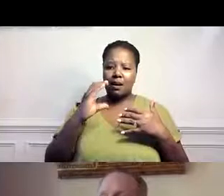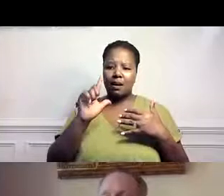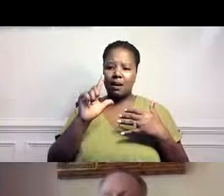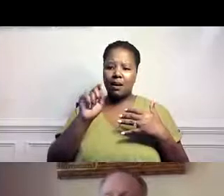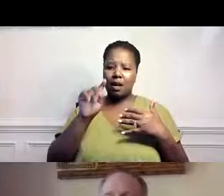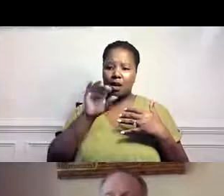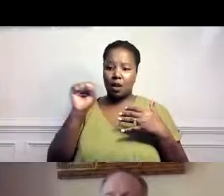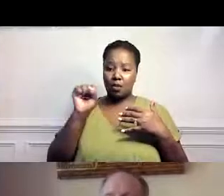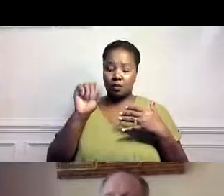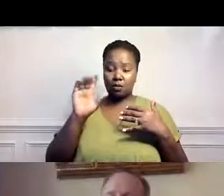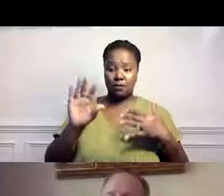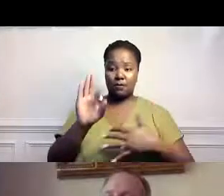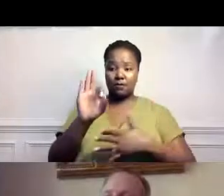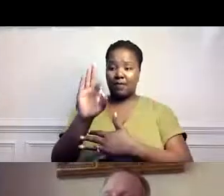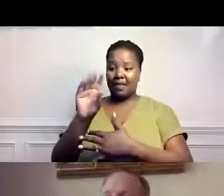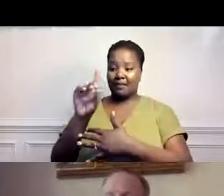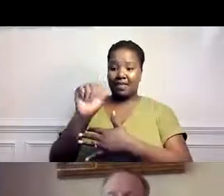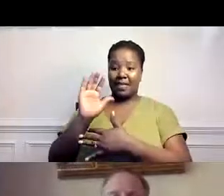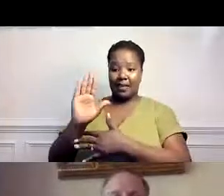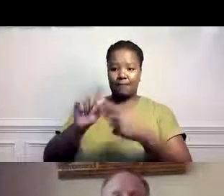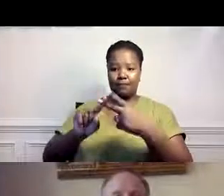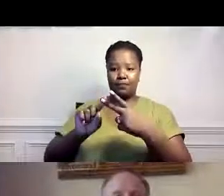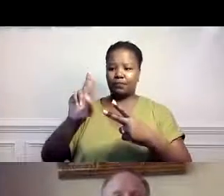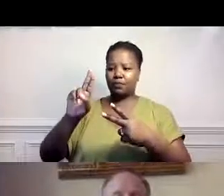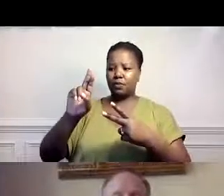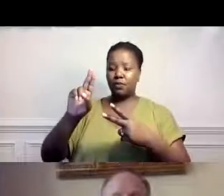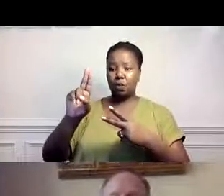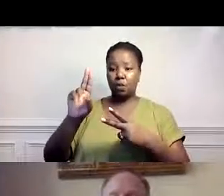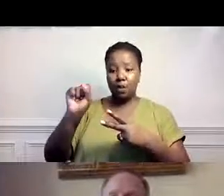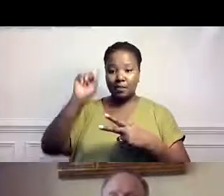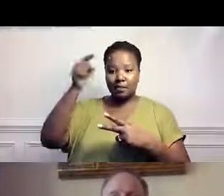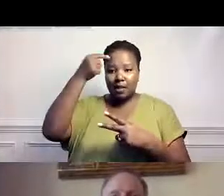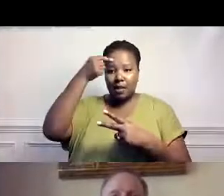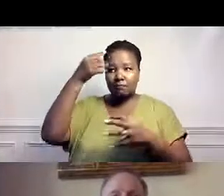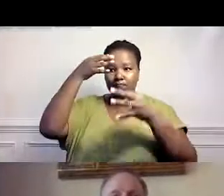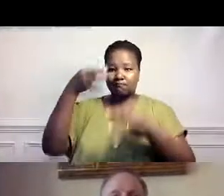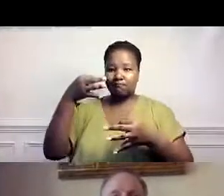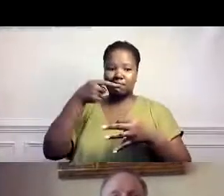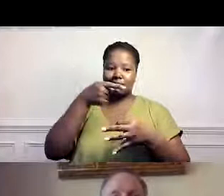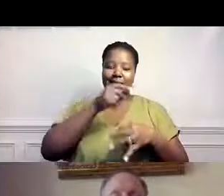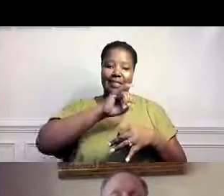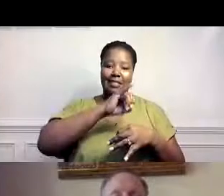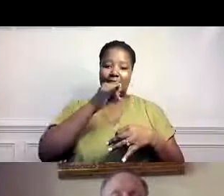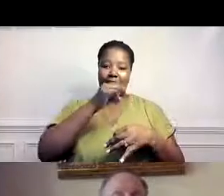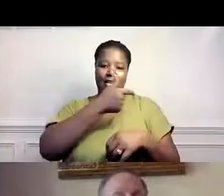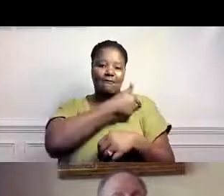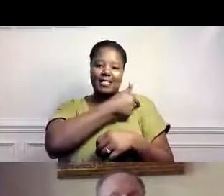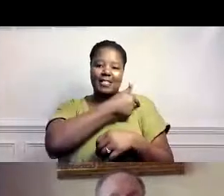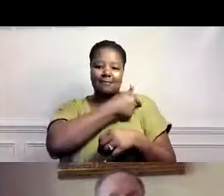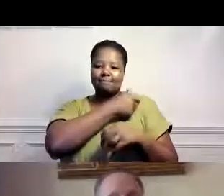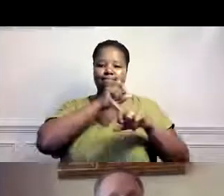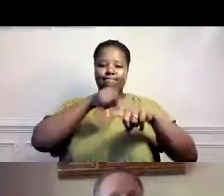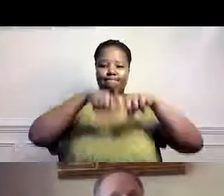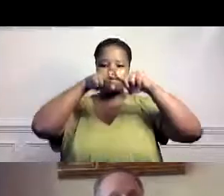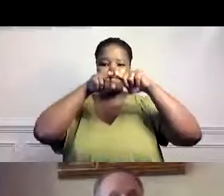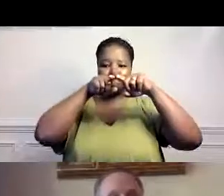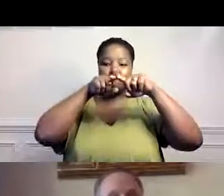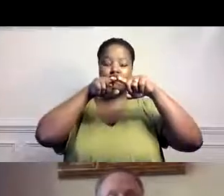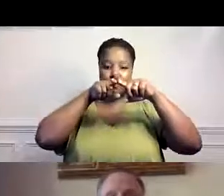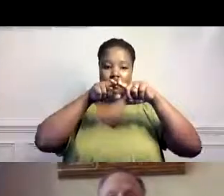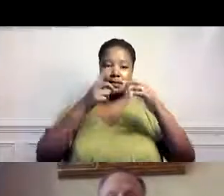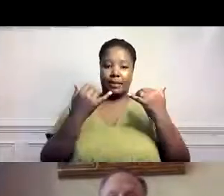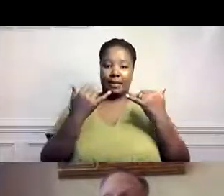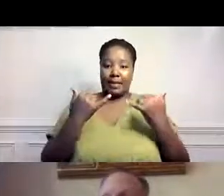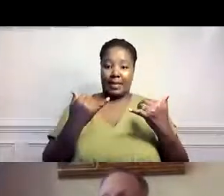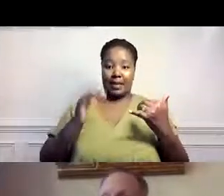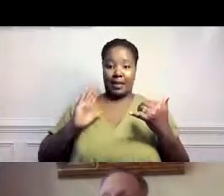US government, decided to put that vaccine on hold. And the Advisory Committee on Immunization Practices met